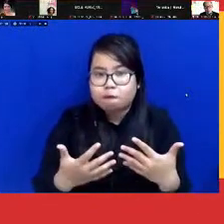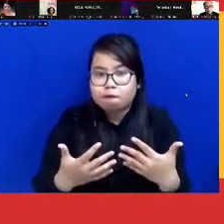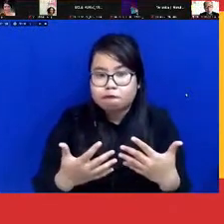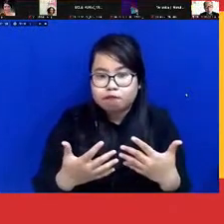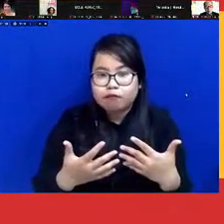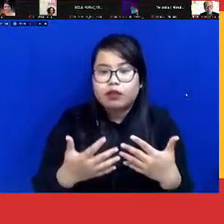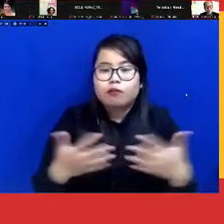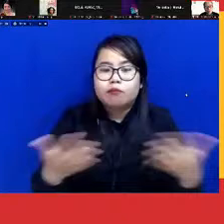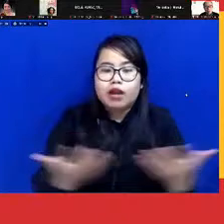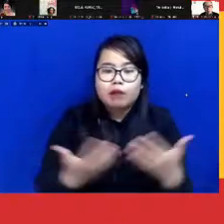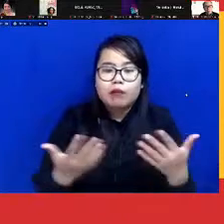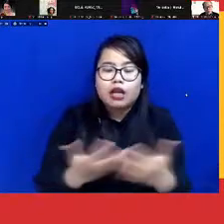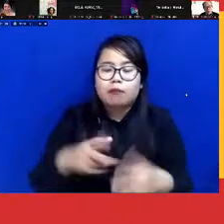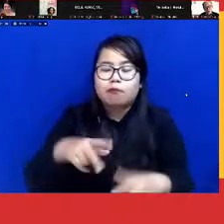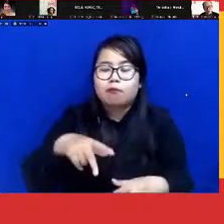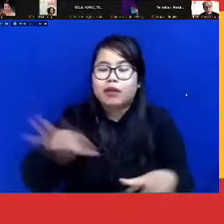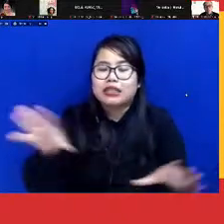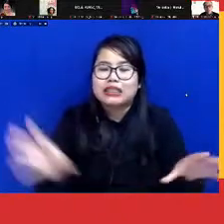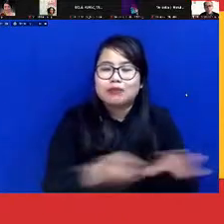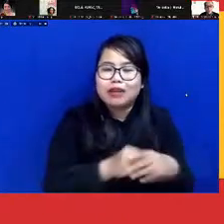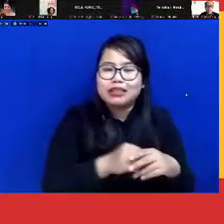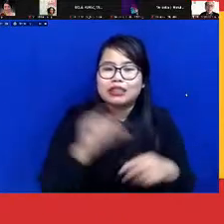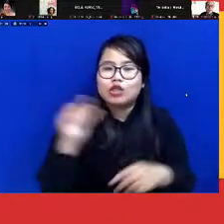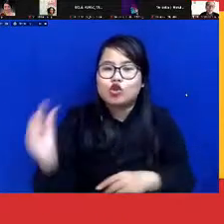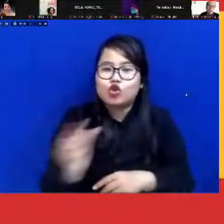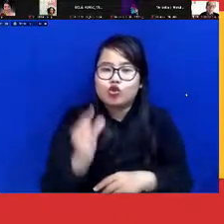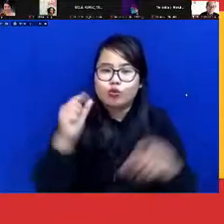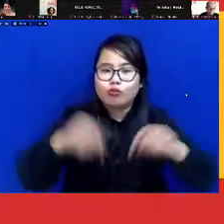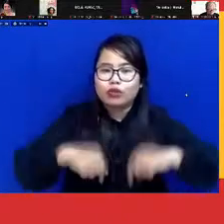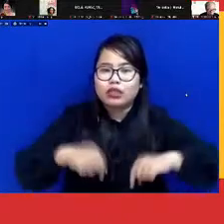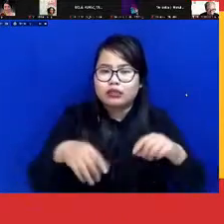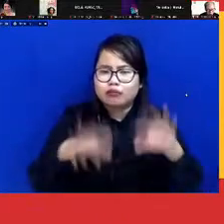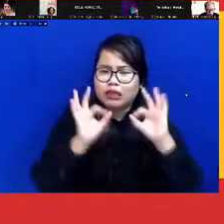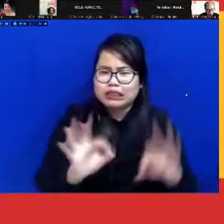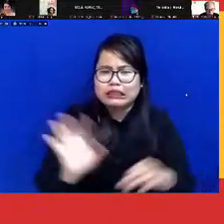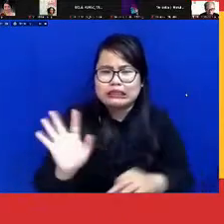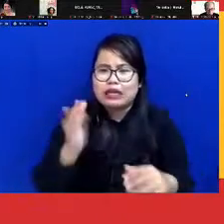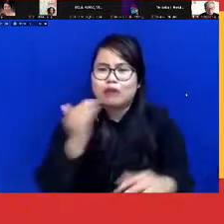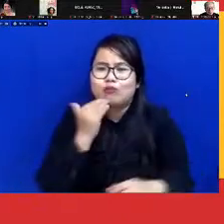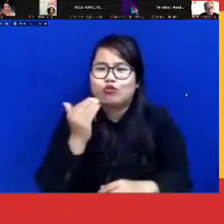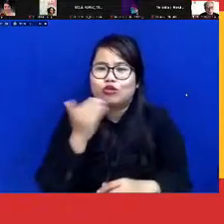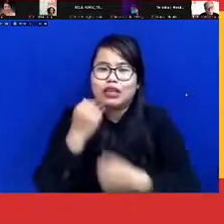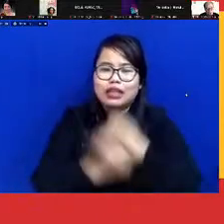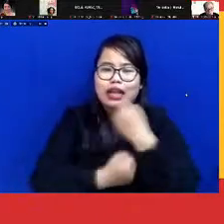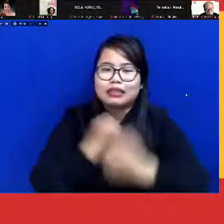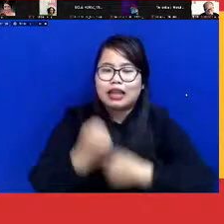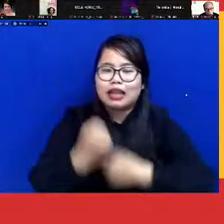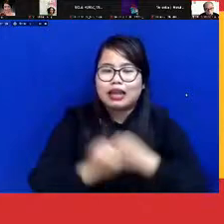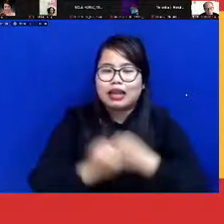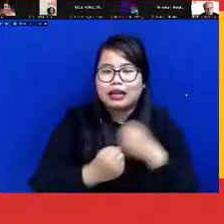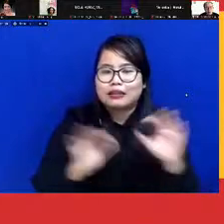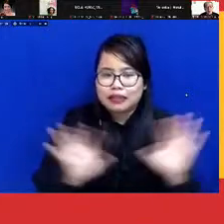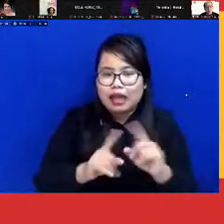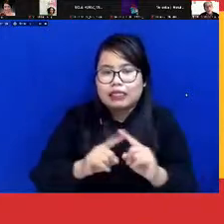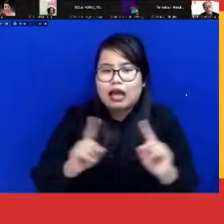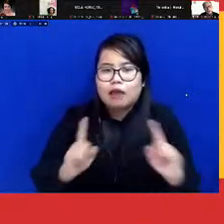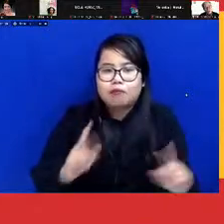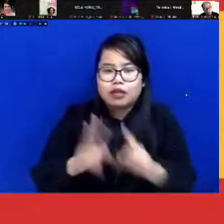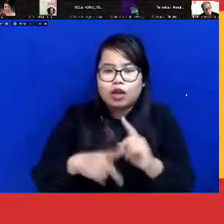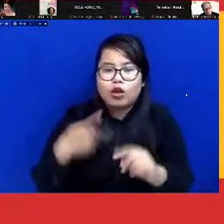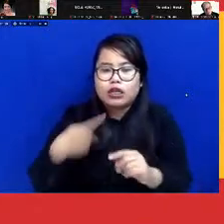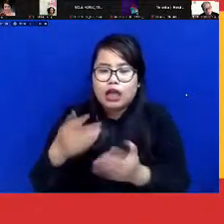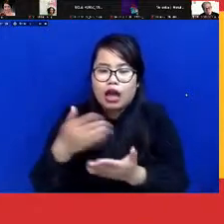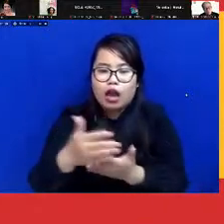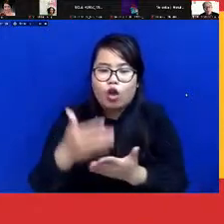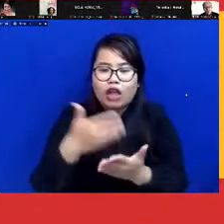participation is not easily implemented. But setting aside like a 5%, 1%